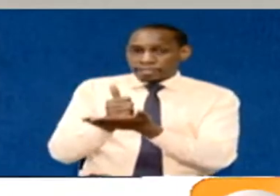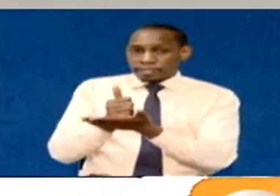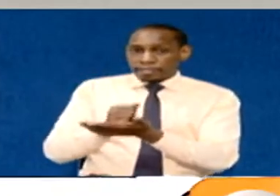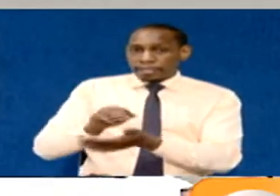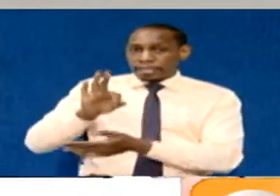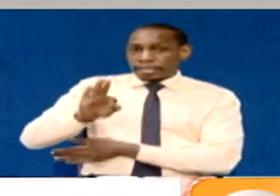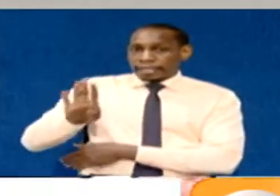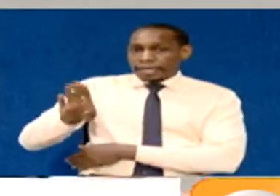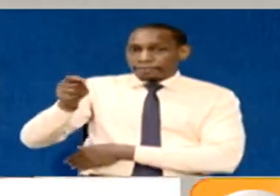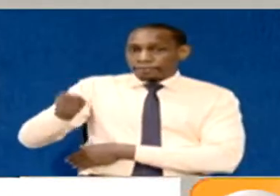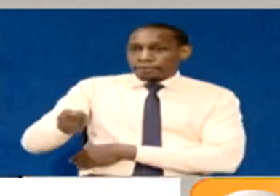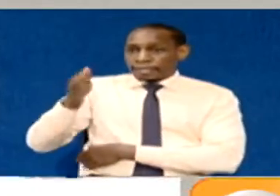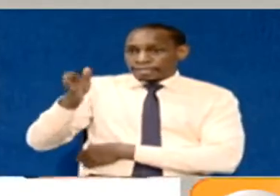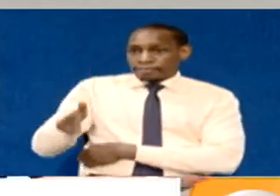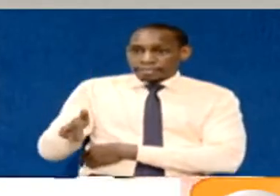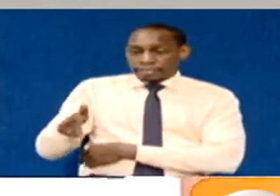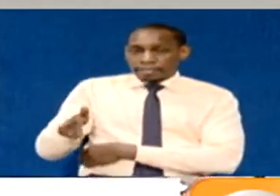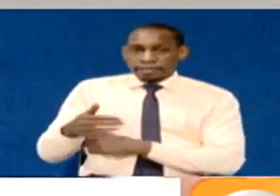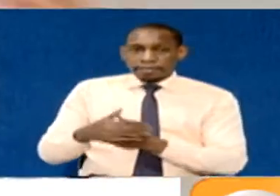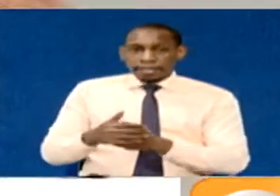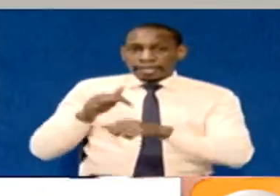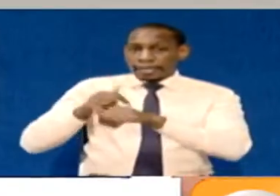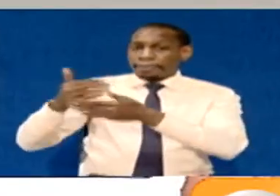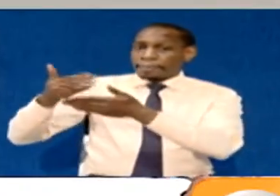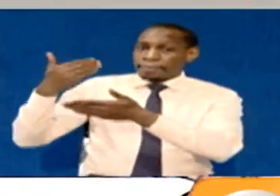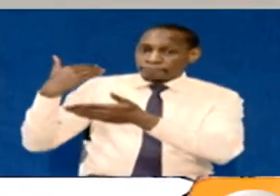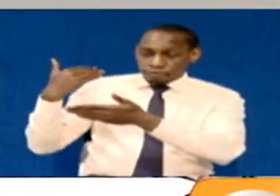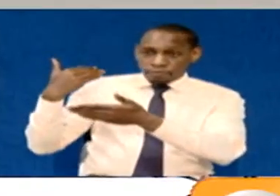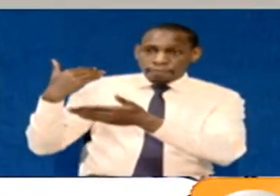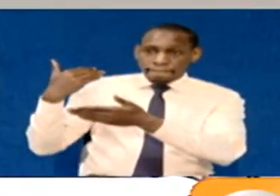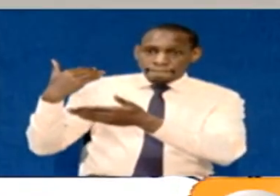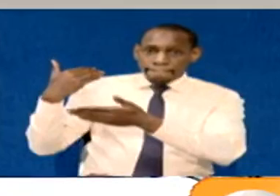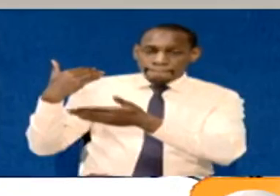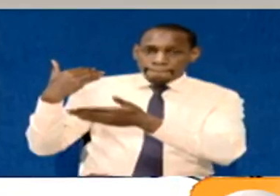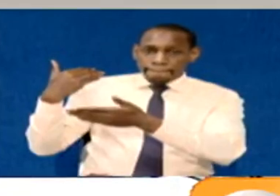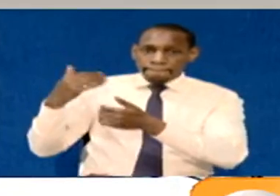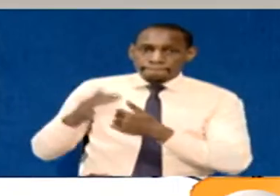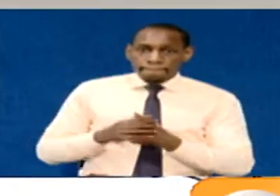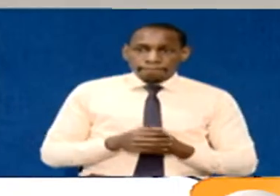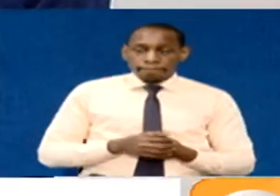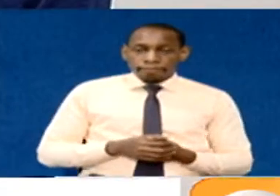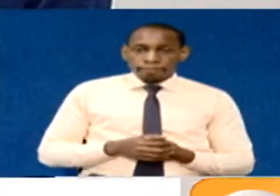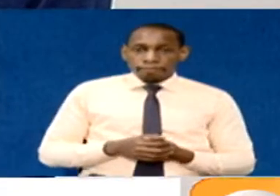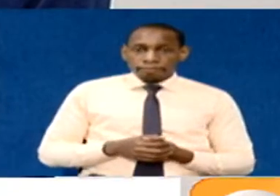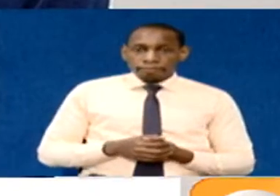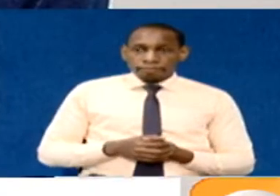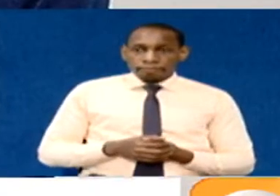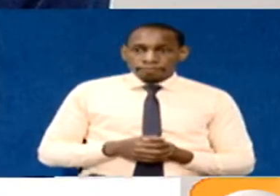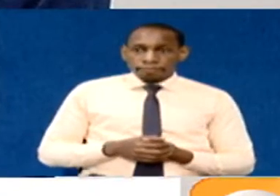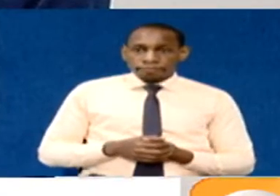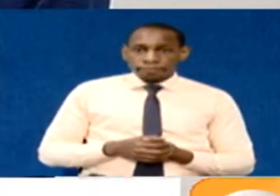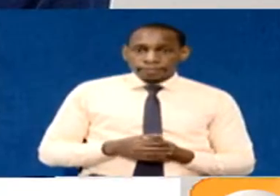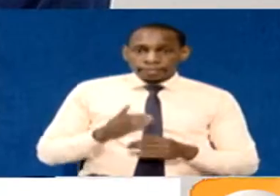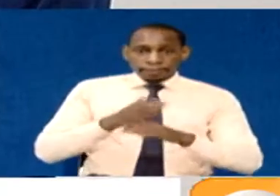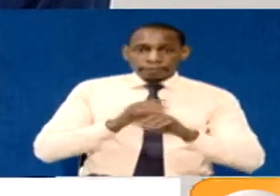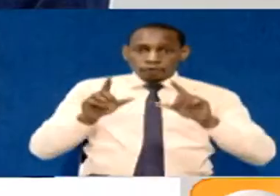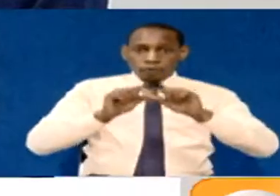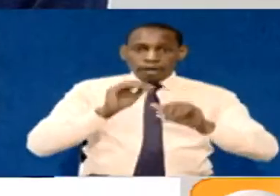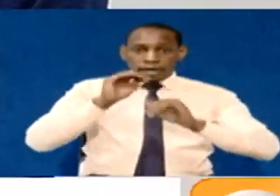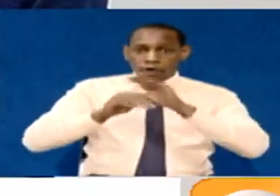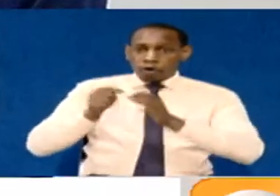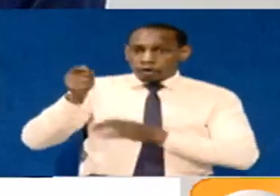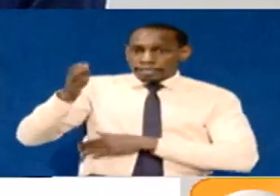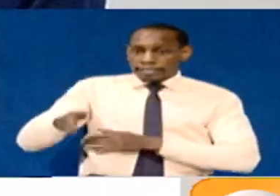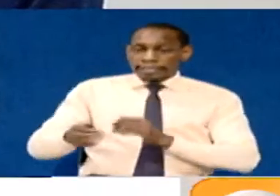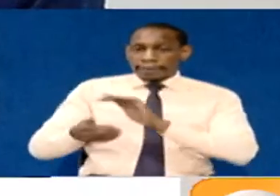even 34 judges or even all of them at that point. Well, if Ahmed Nasir is to be believed. Yeah, he said all or none. He says that